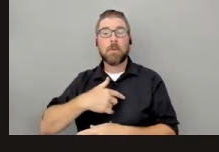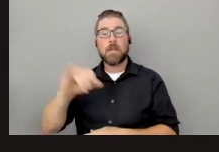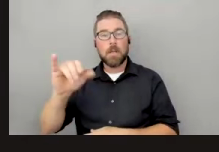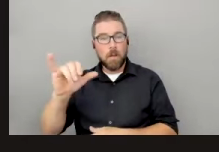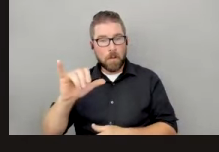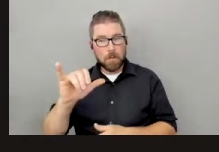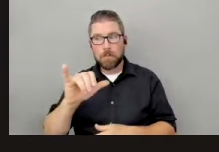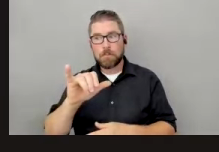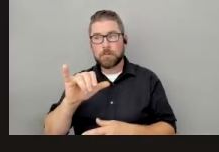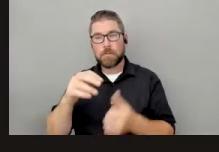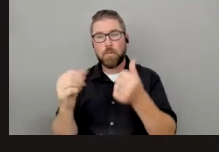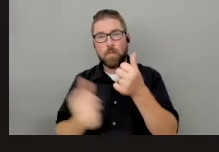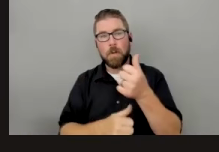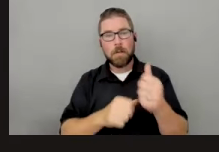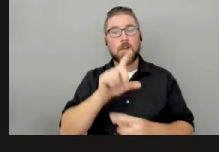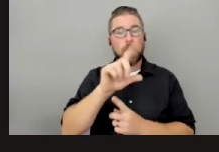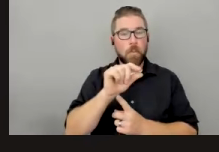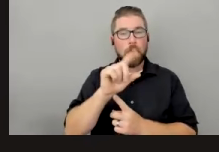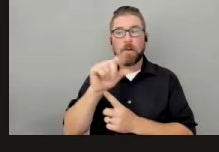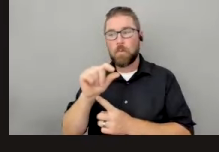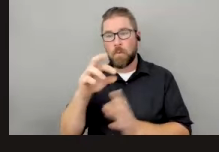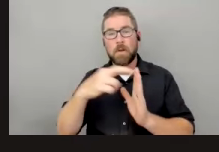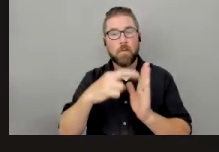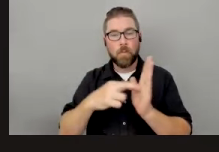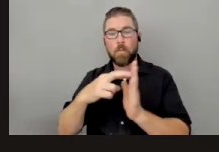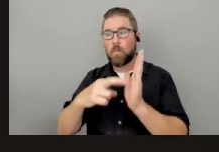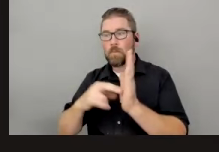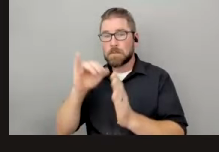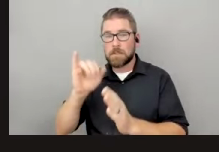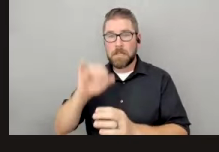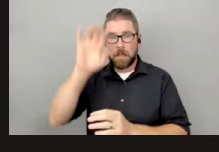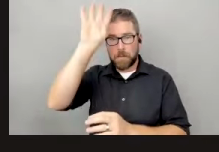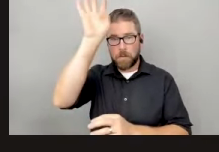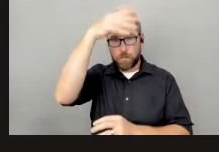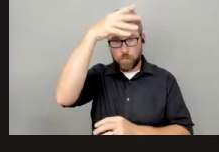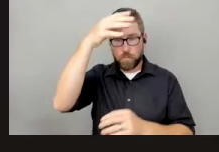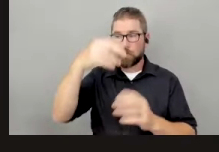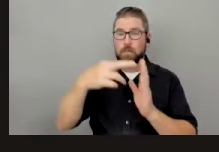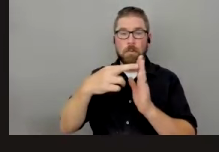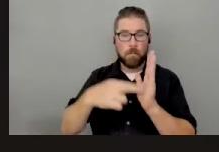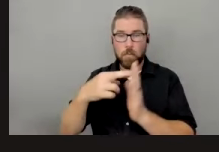were issued by the Trump administration, their first term.